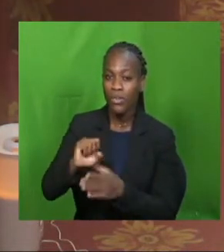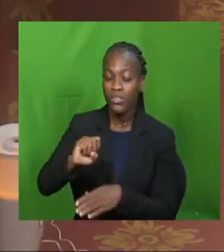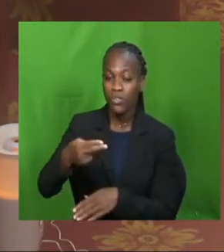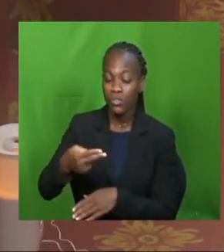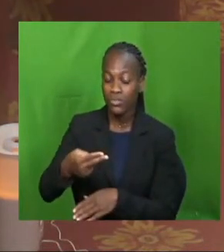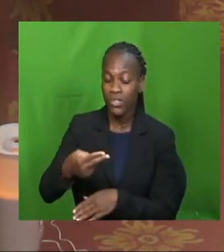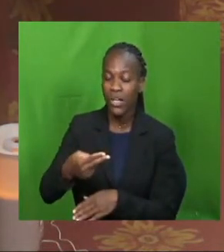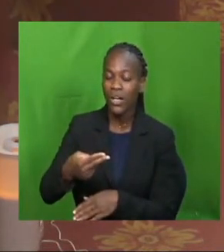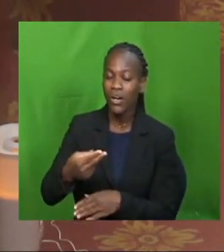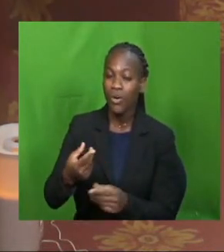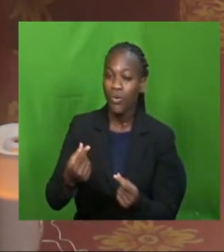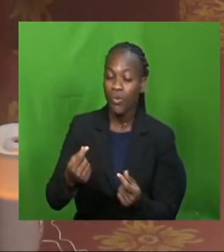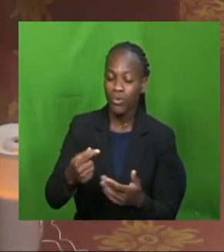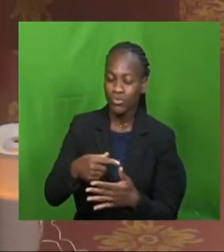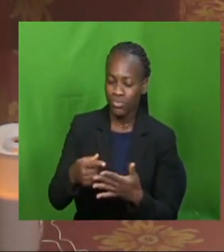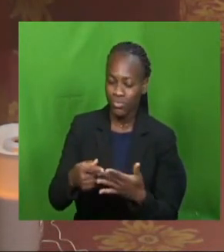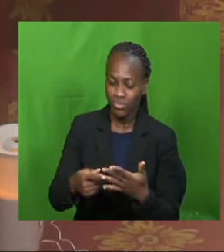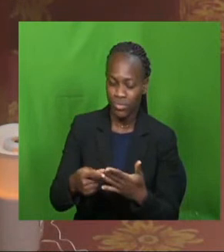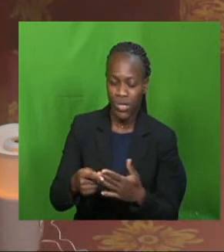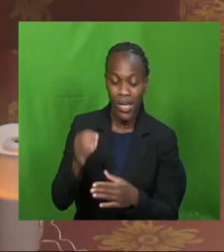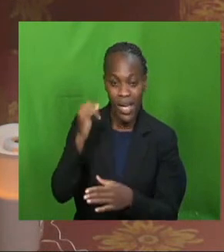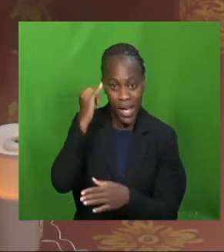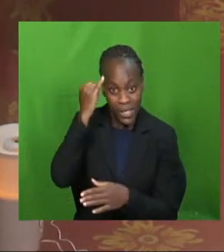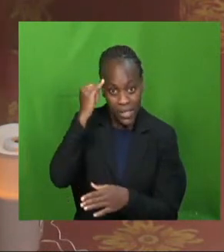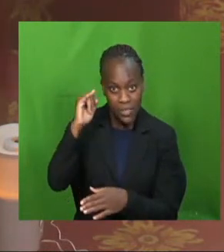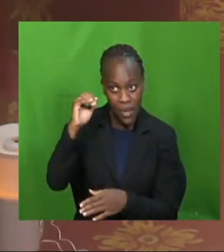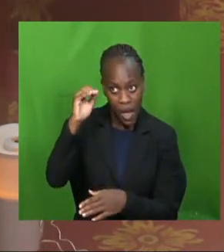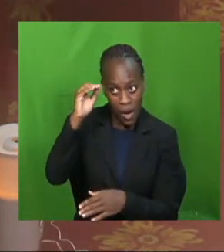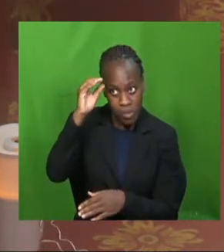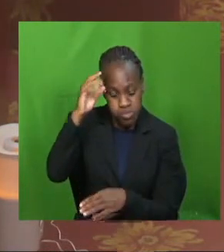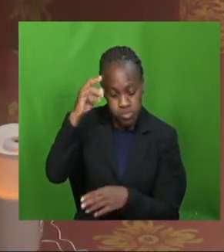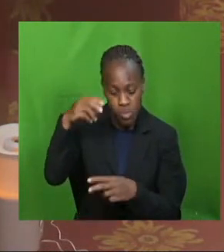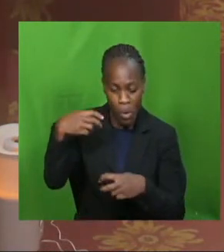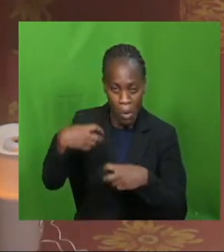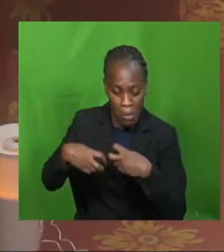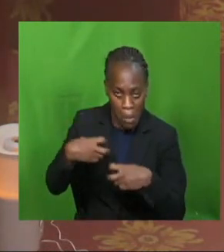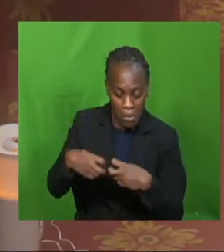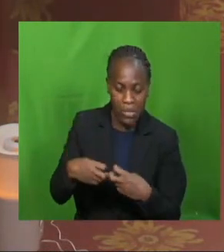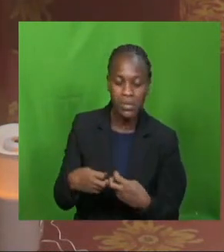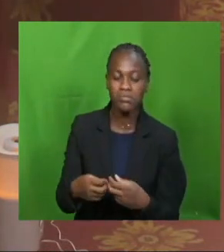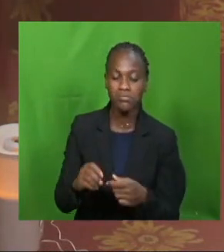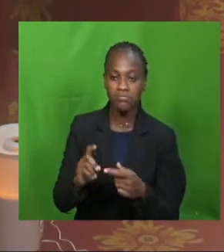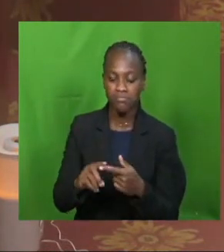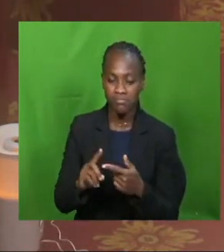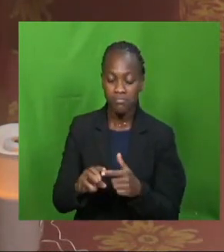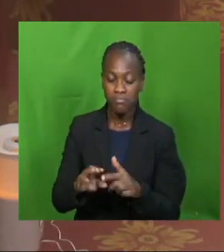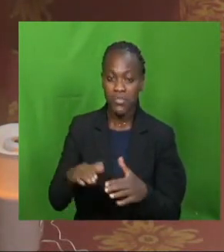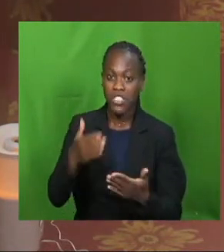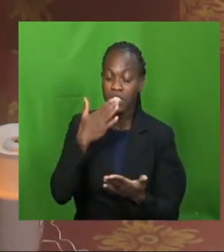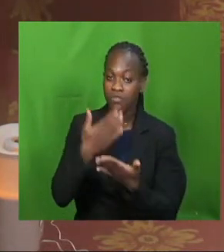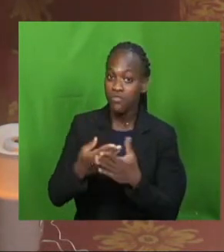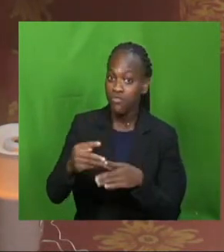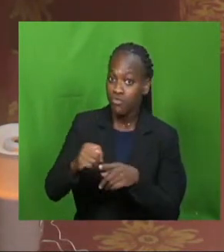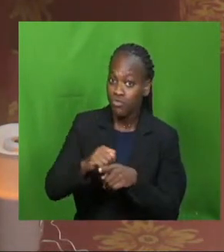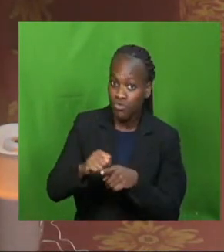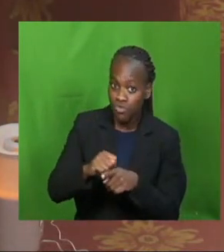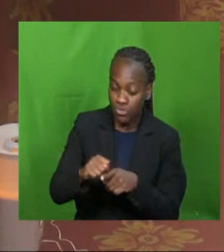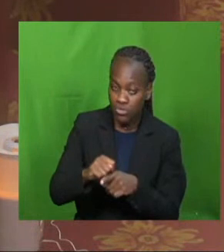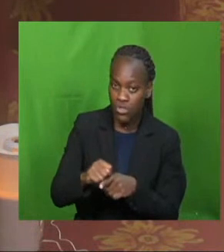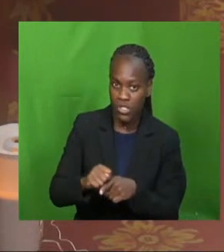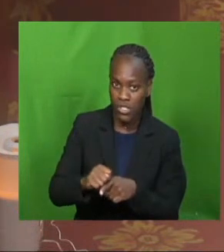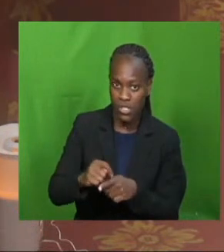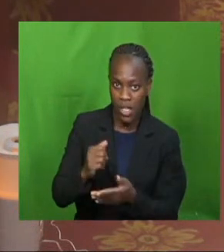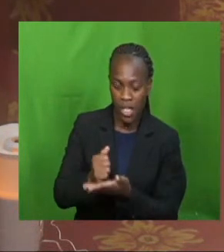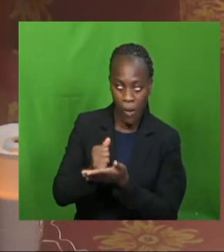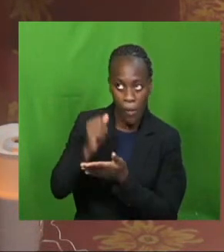to identify the knowledge and skill gaps in the industry. Secondly, to organize the necessary training to bridge those gaps.